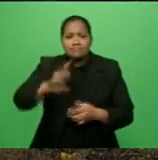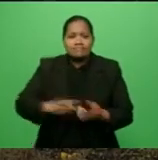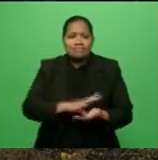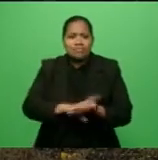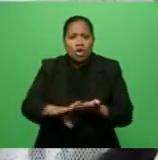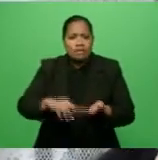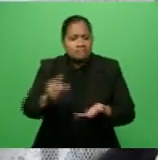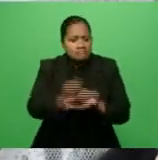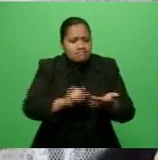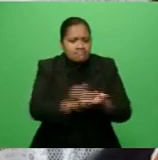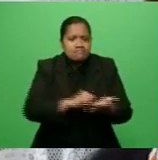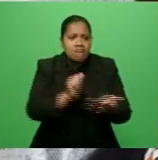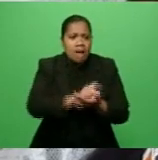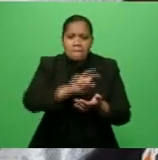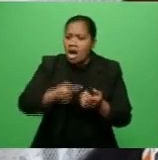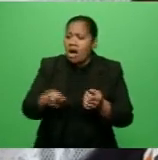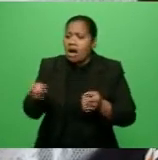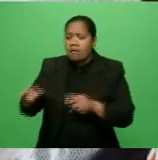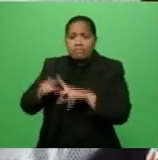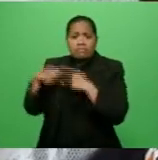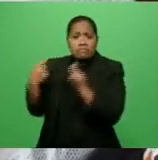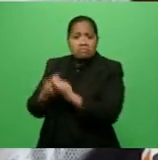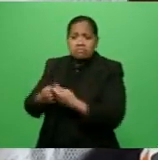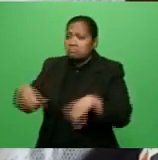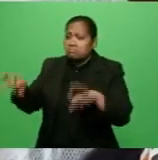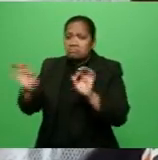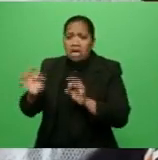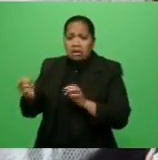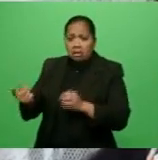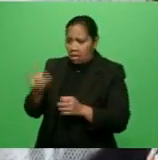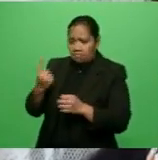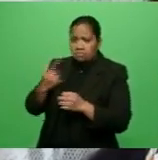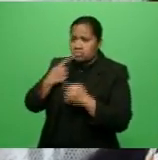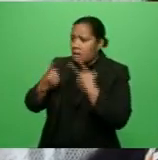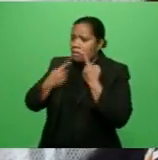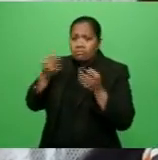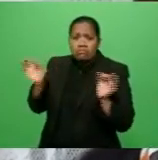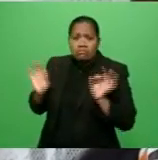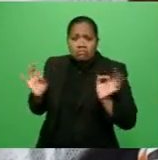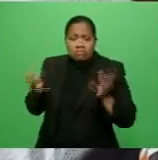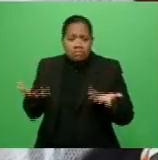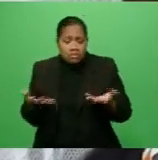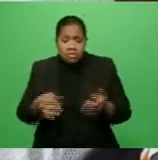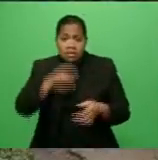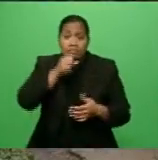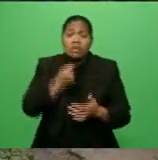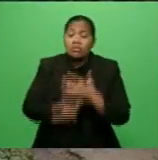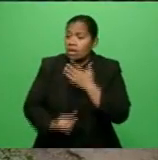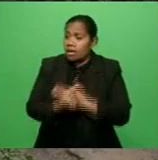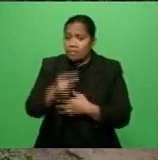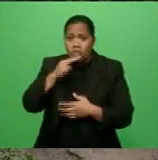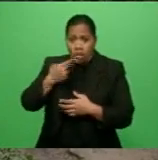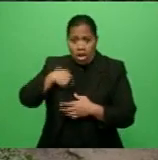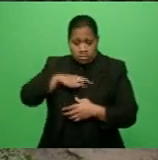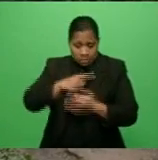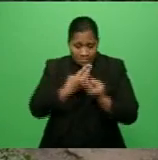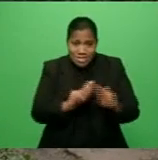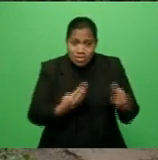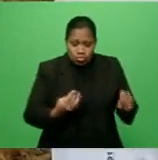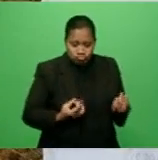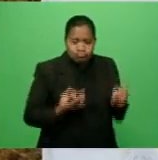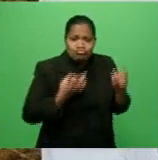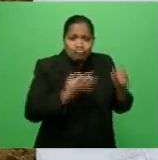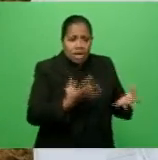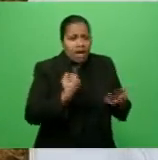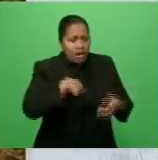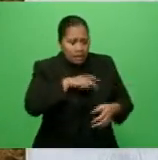scammers. We gave $150. The man even told us to get our house materials ready, so we bought